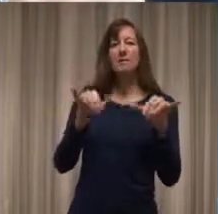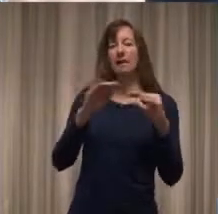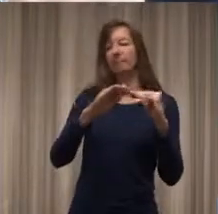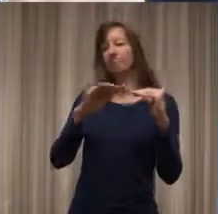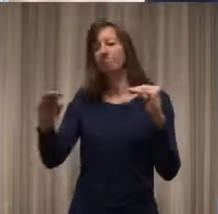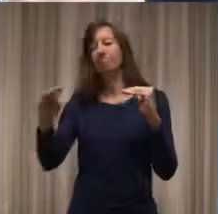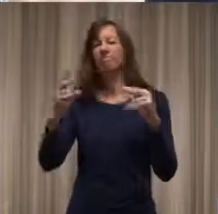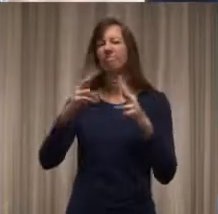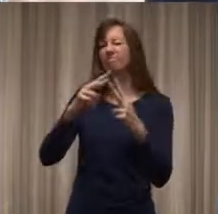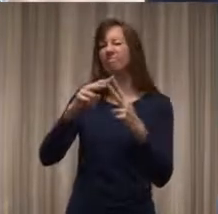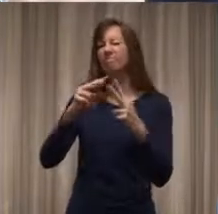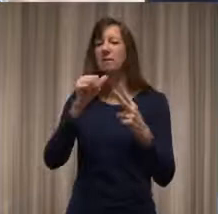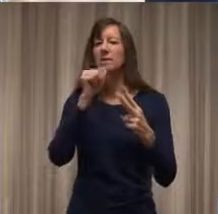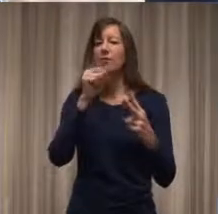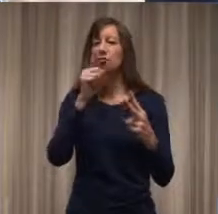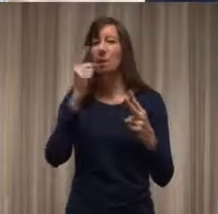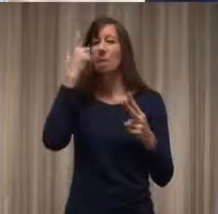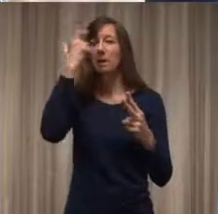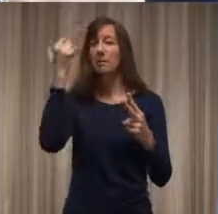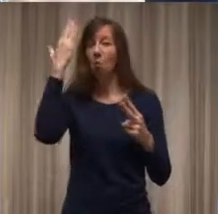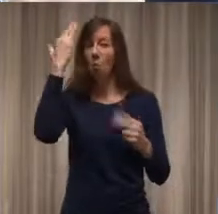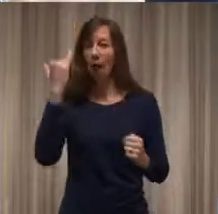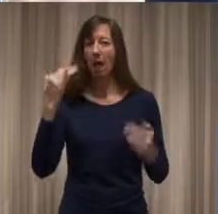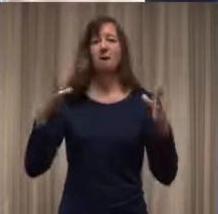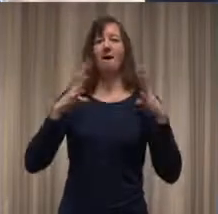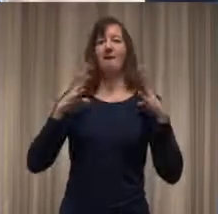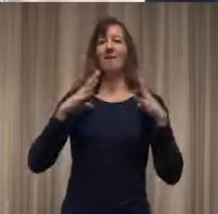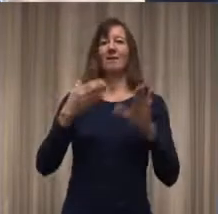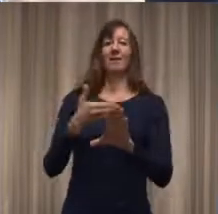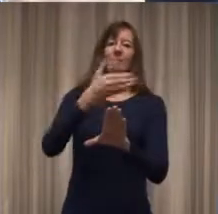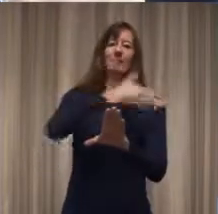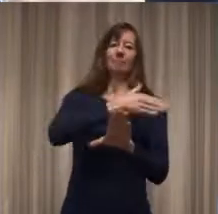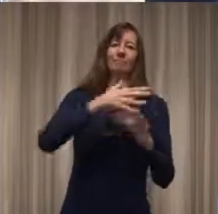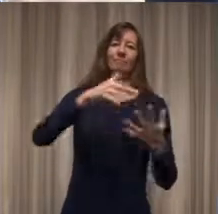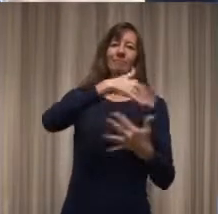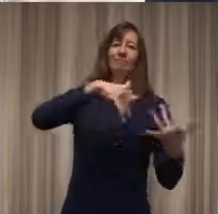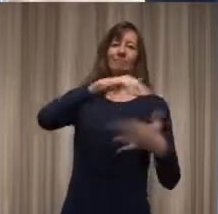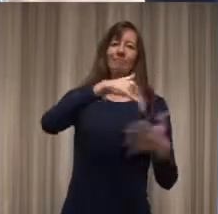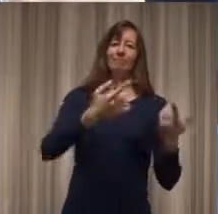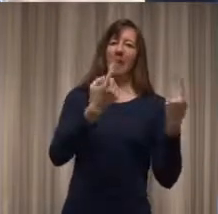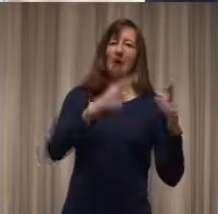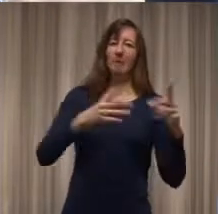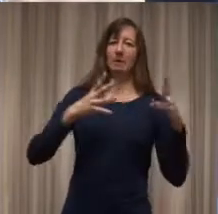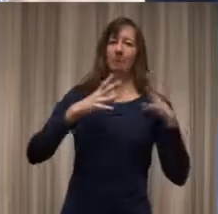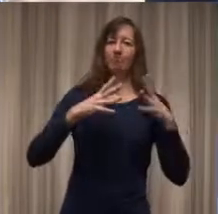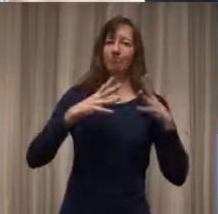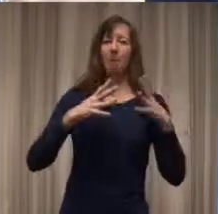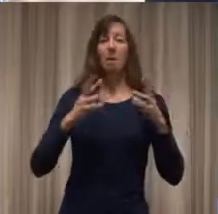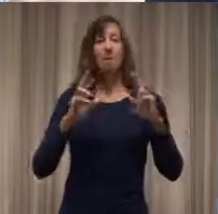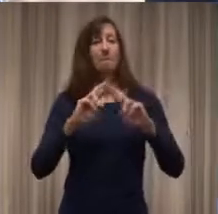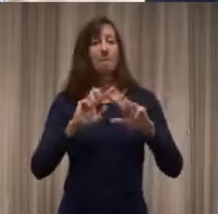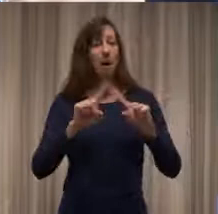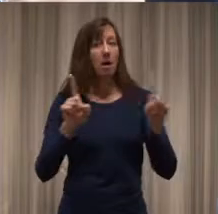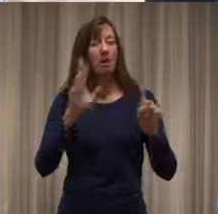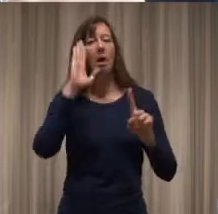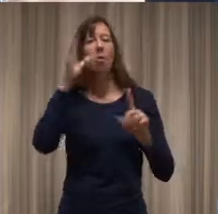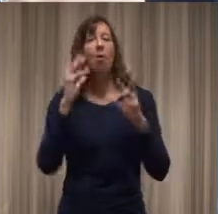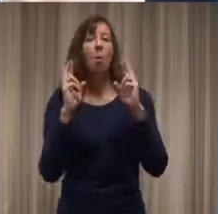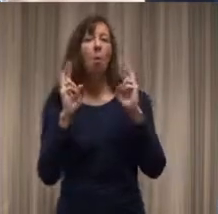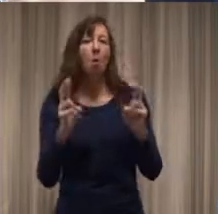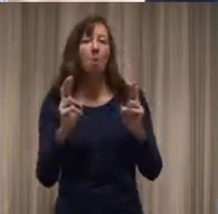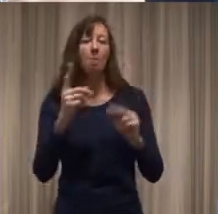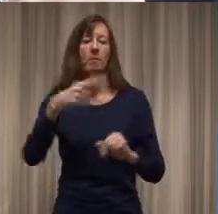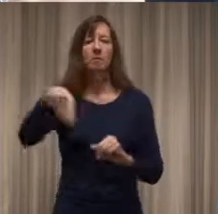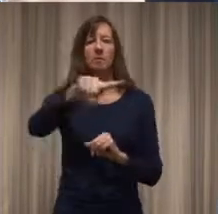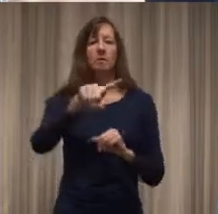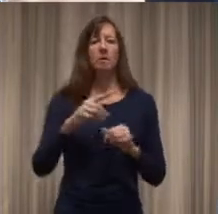I'm going to be optimistic and hope that all of you heeded the public health experts' advice